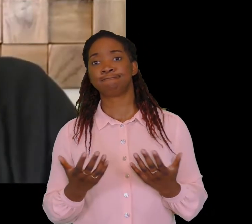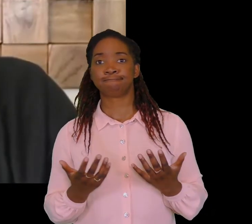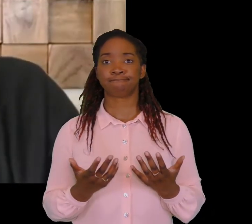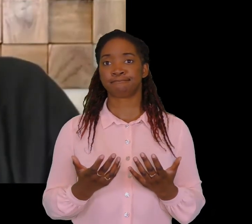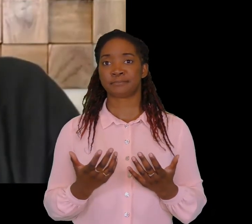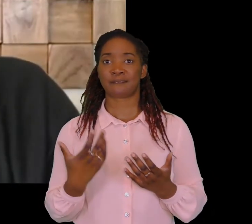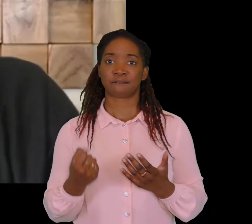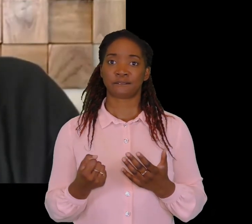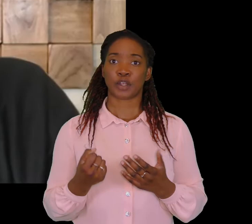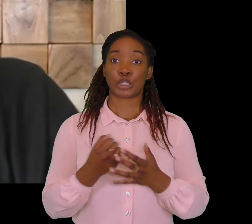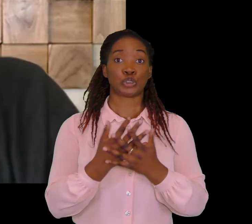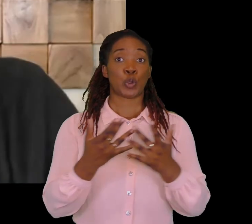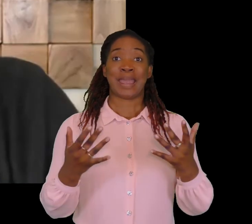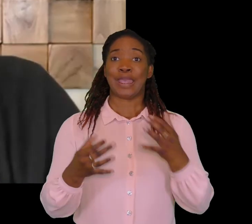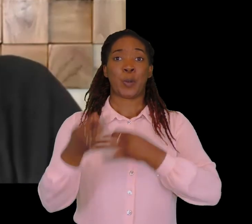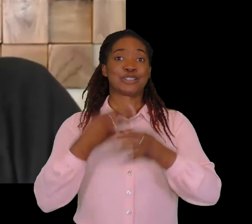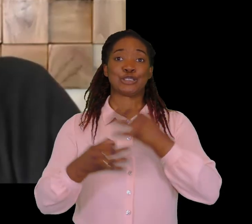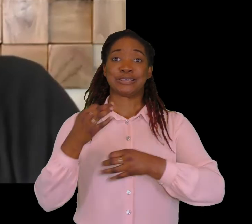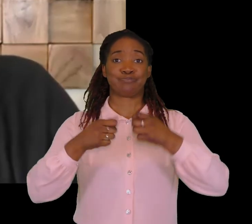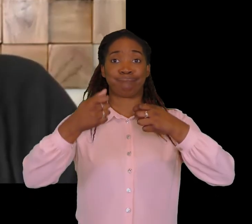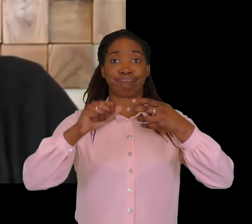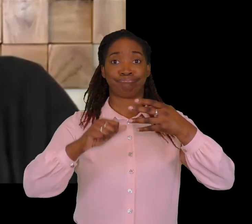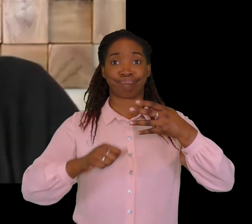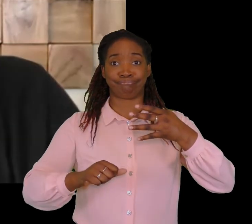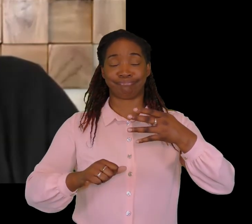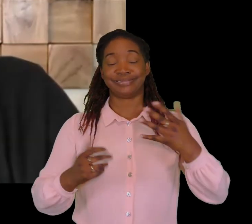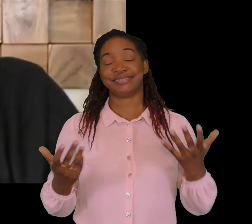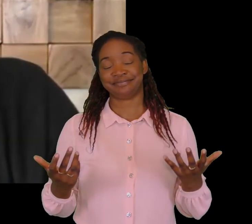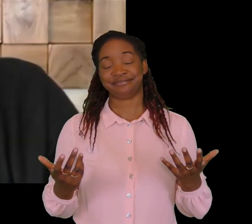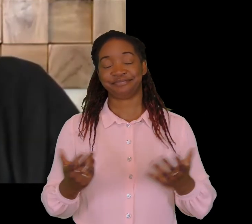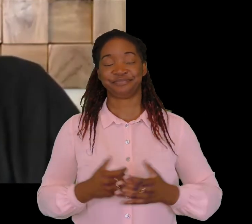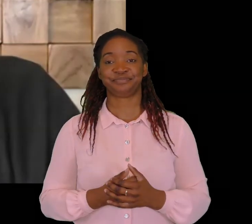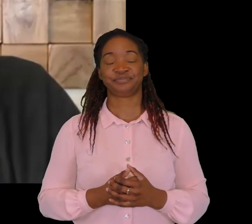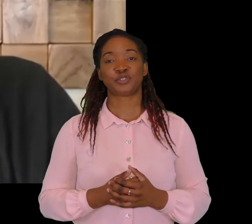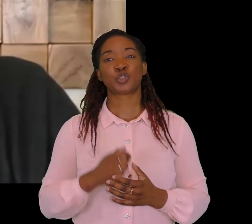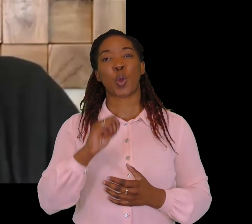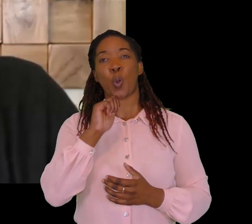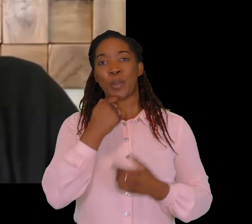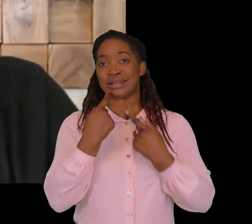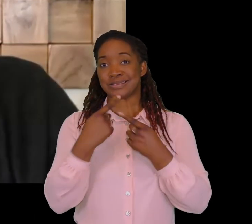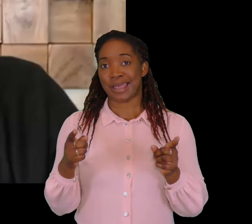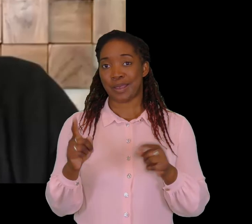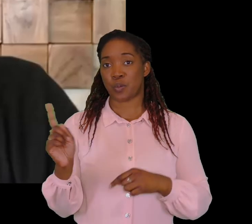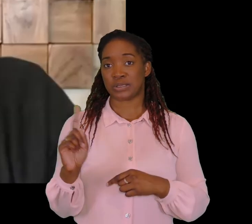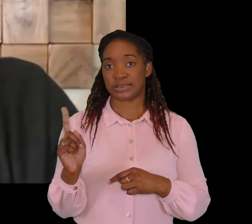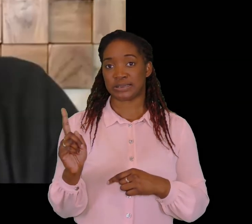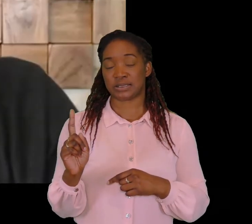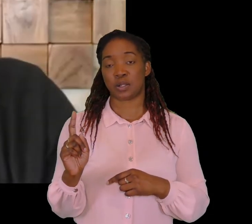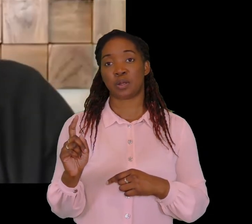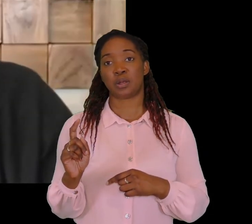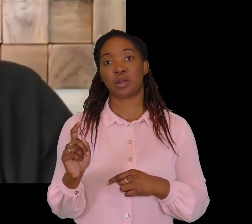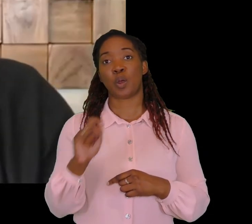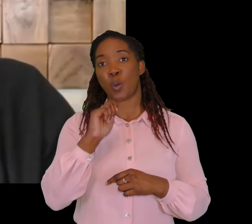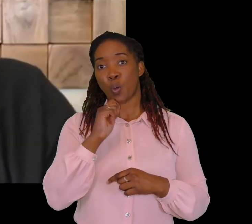are too many questions for us to cover in this way. So what I'm going to say is, I'm